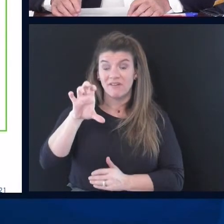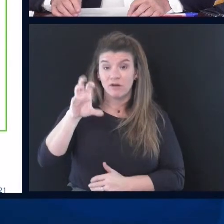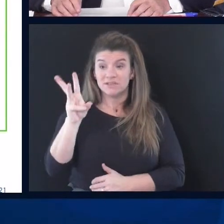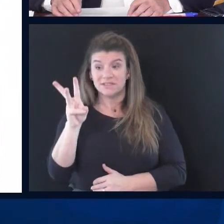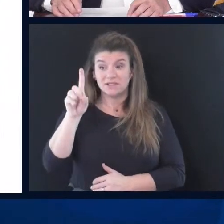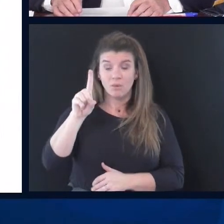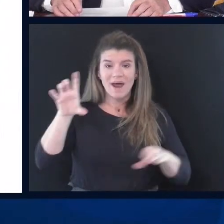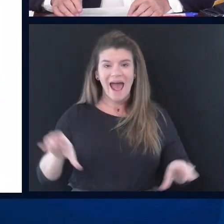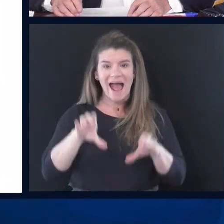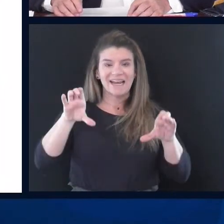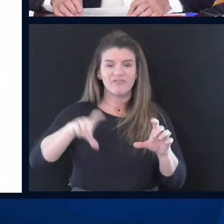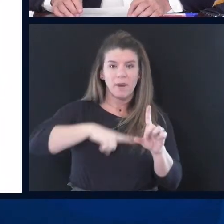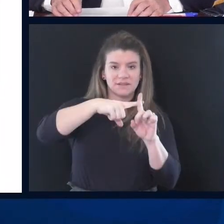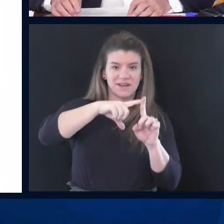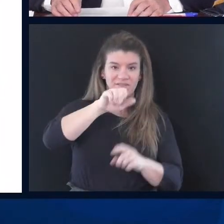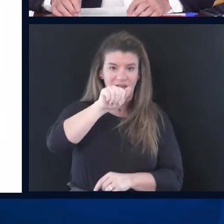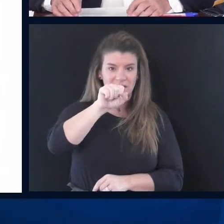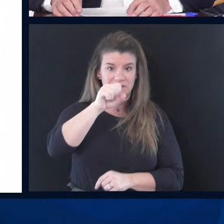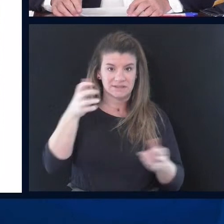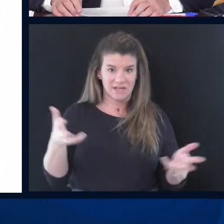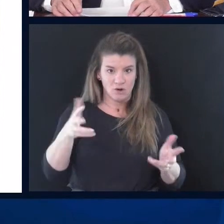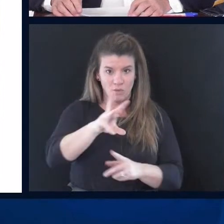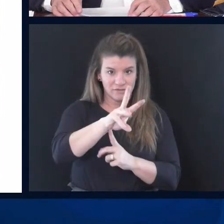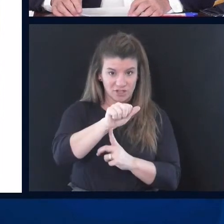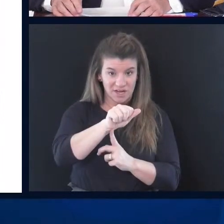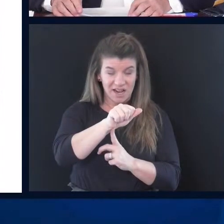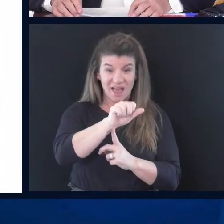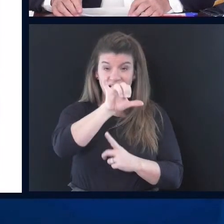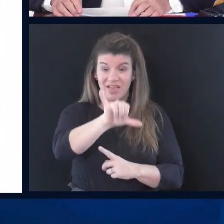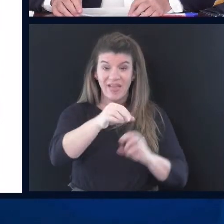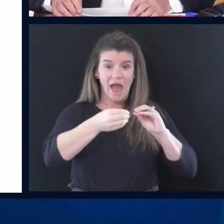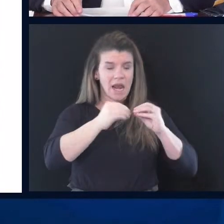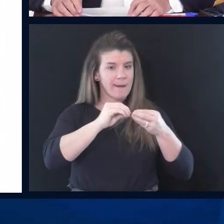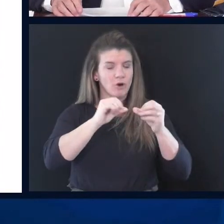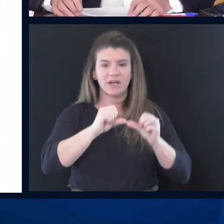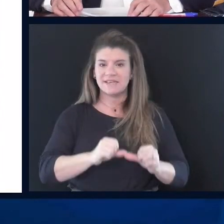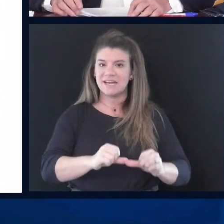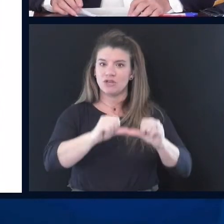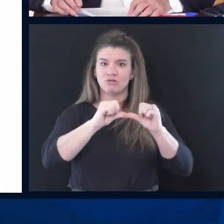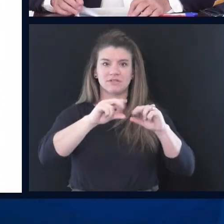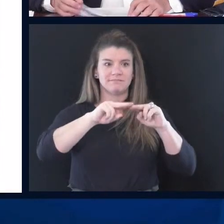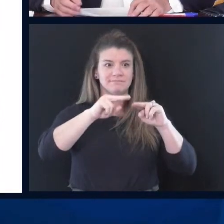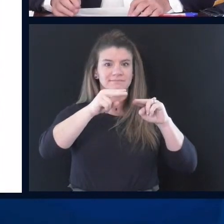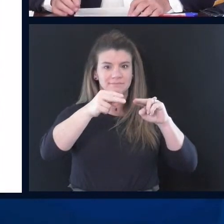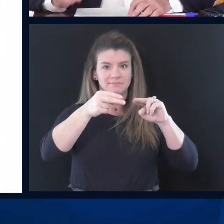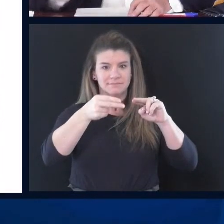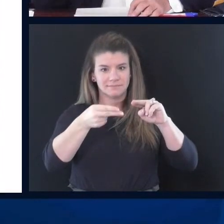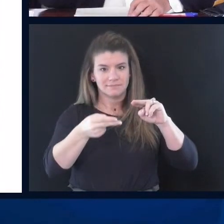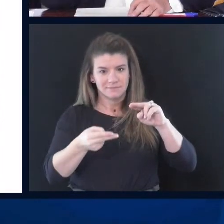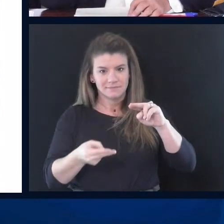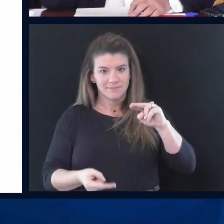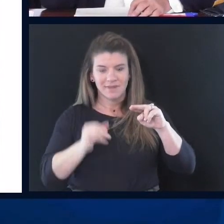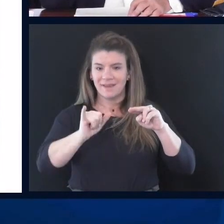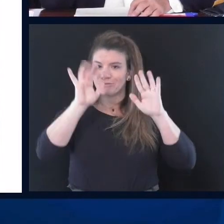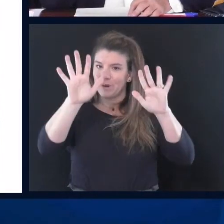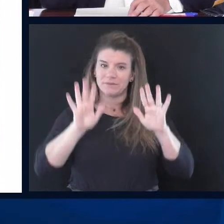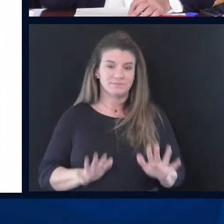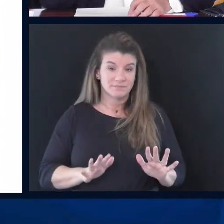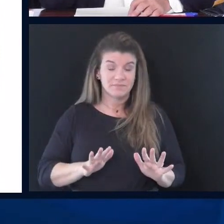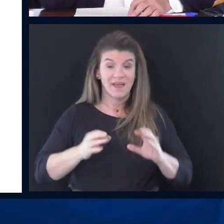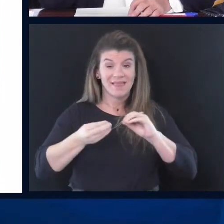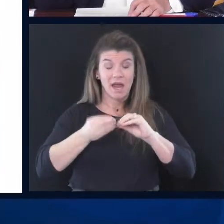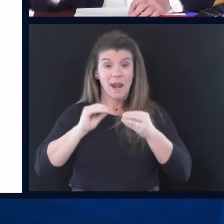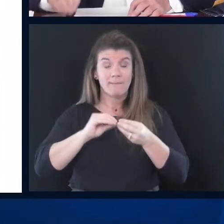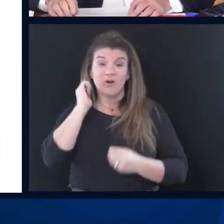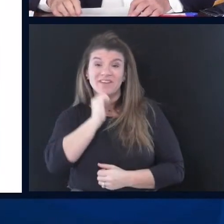17,761 active cases in West Virginia. That number continues to fall, and that's great, great stuff. The number